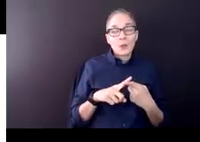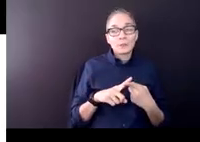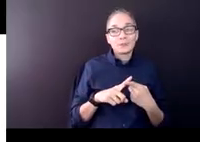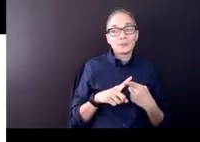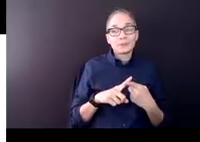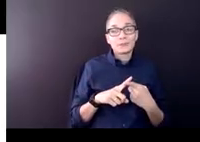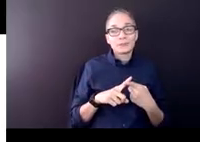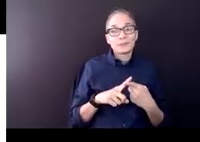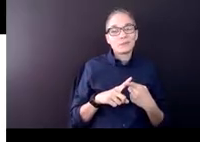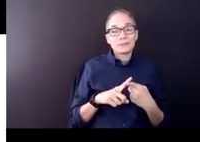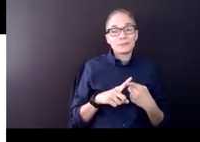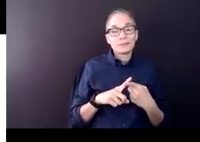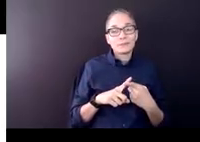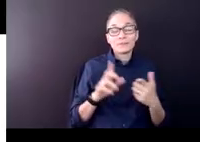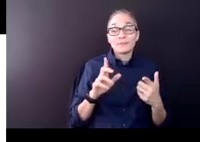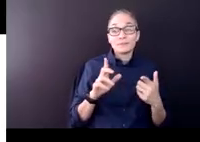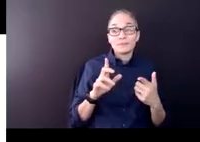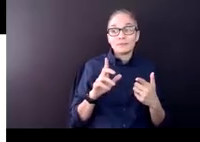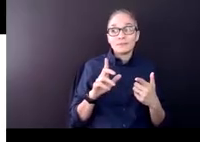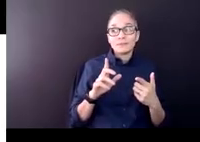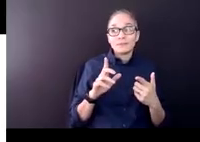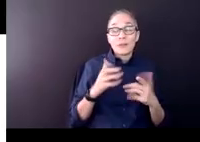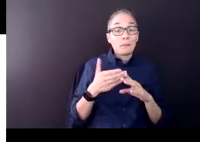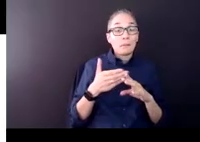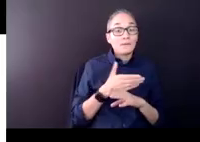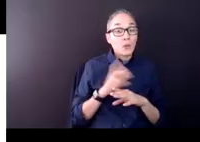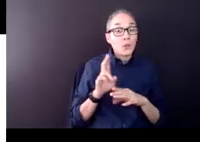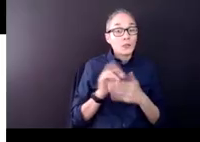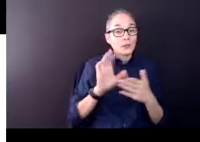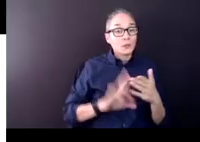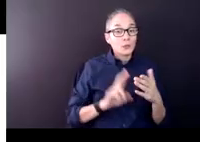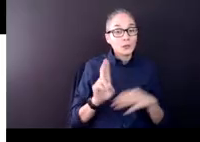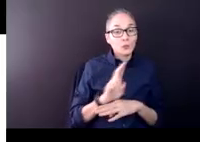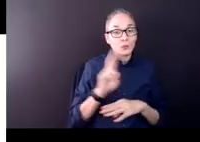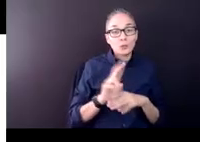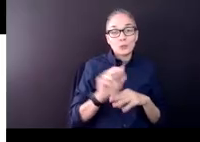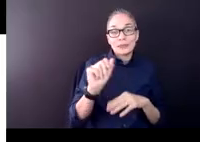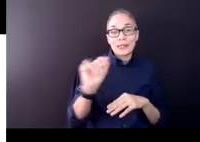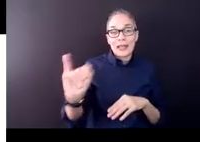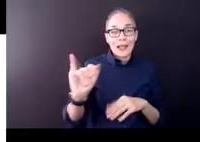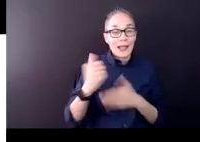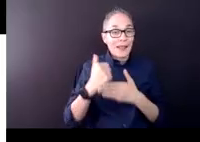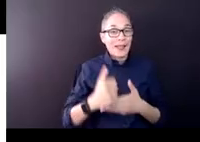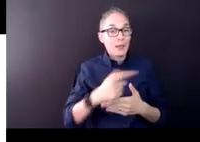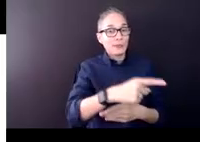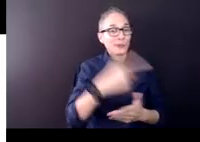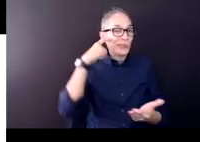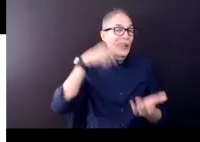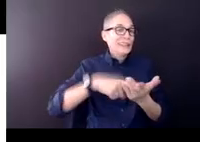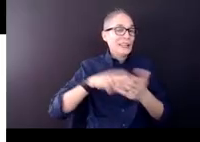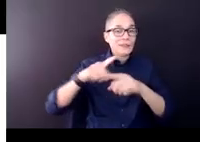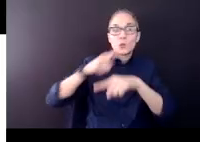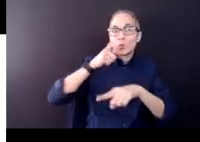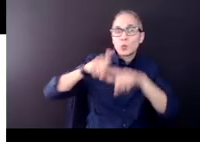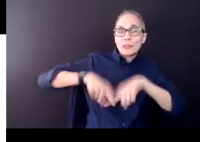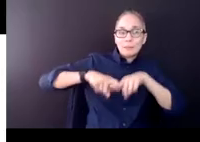how about AI before they use it is that it can also help you possibly identify dependency early. And